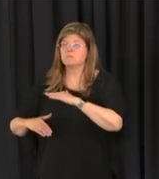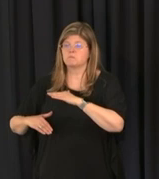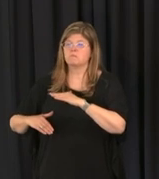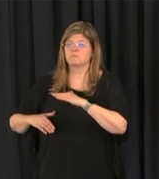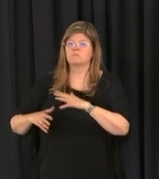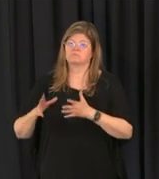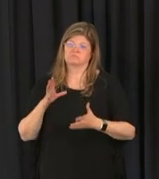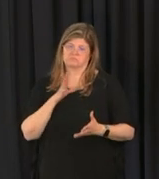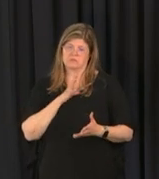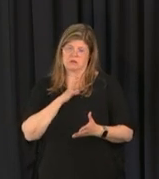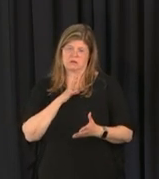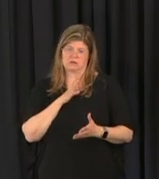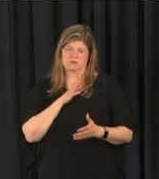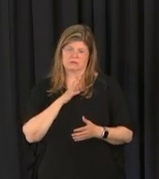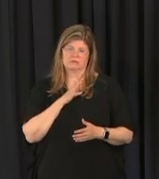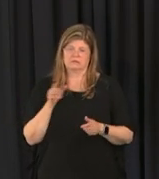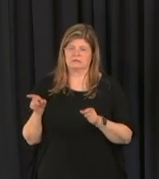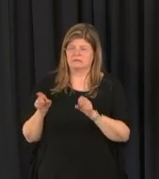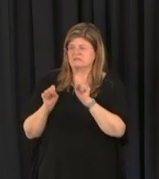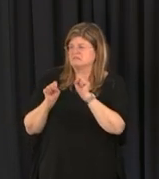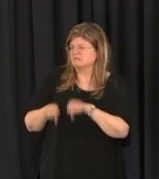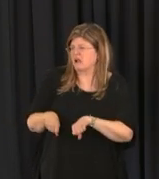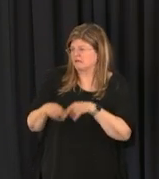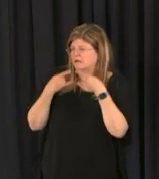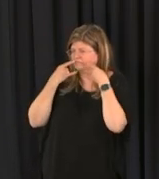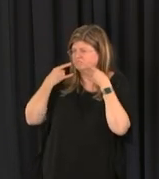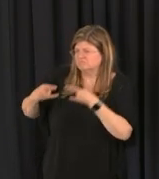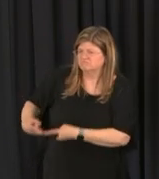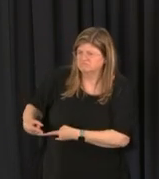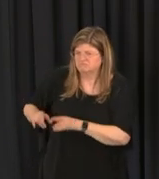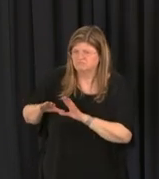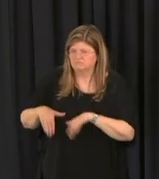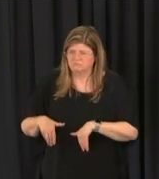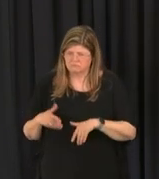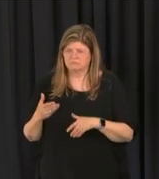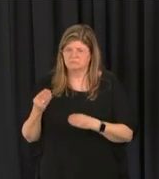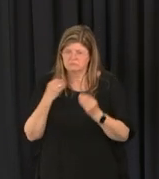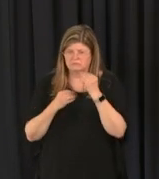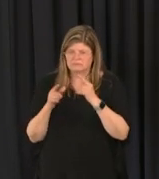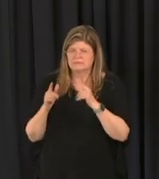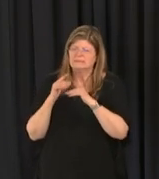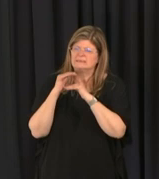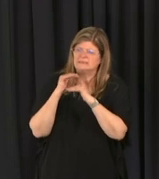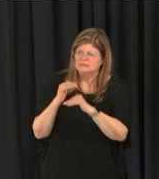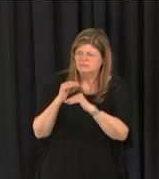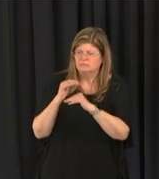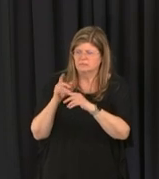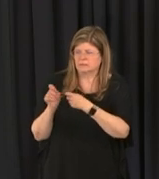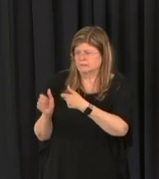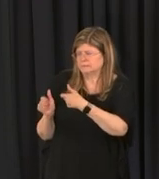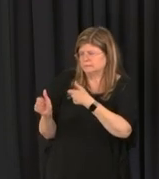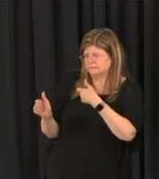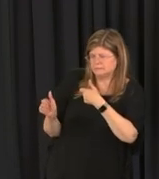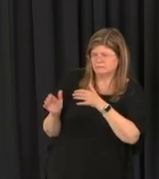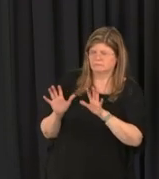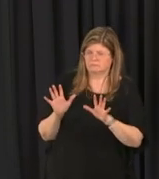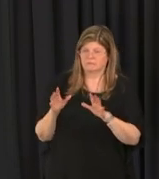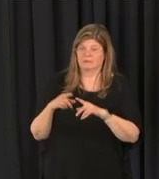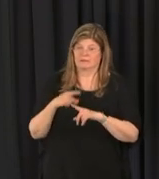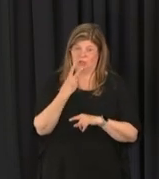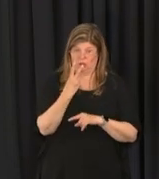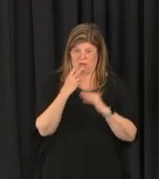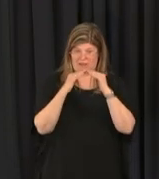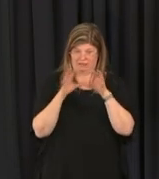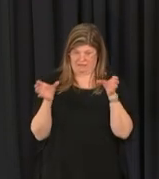be appropriate for them to remove their mask and to have limited social distancing with those 2